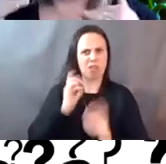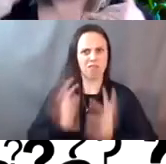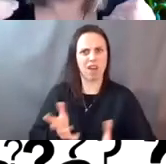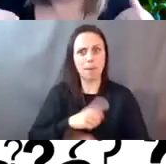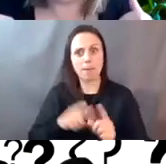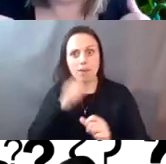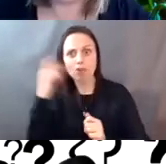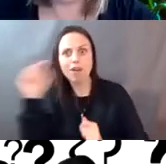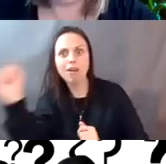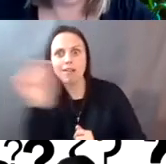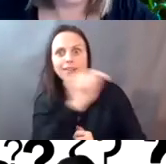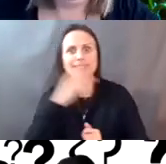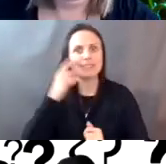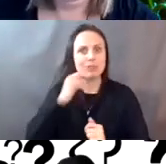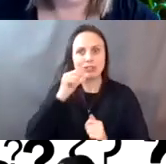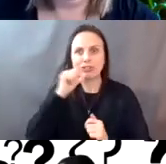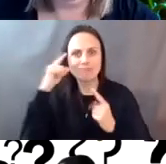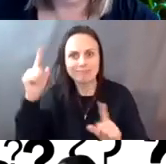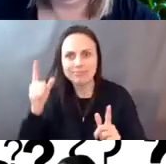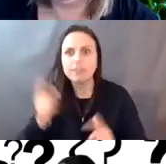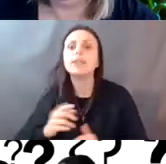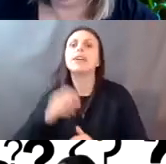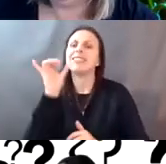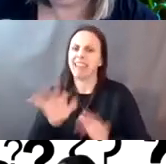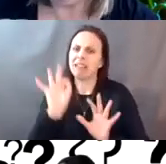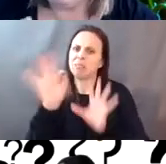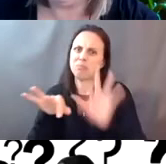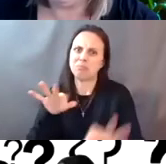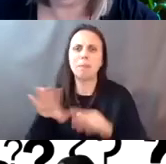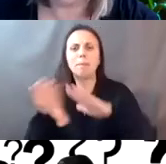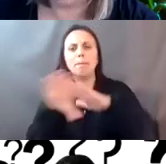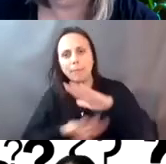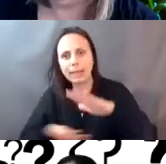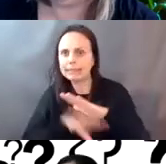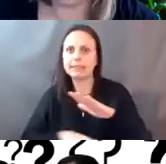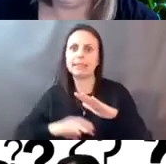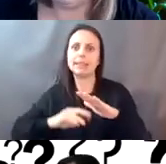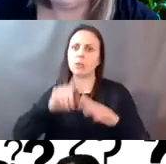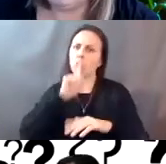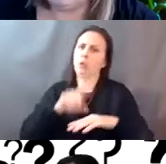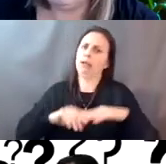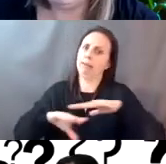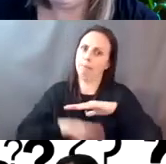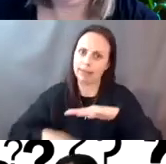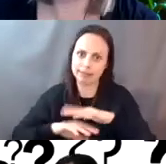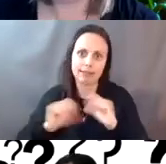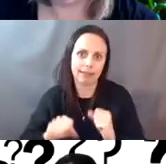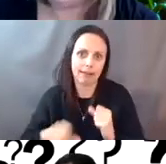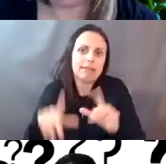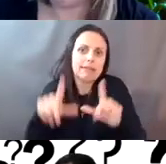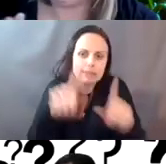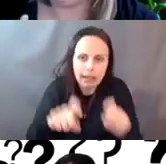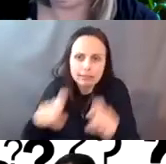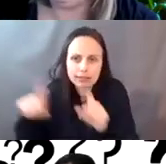what we think is good about our site. So those are some of the basics, like the really, really basics that you can at least test and